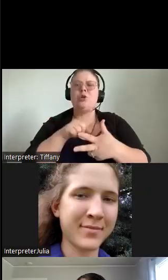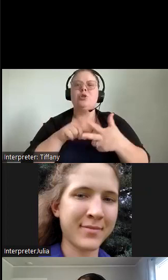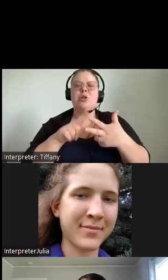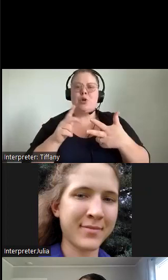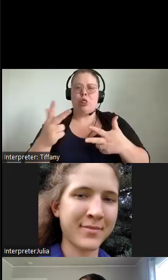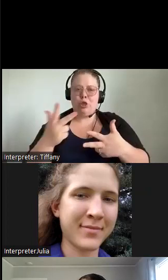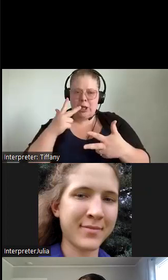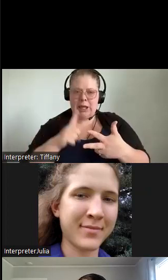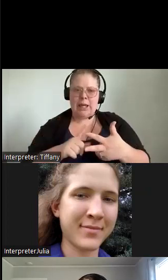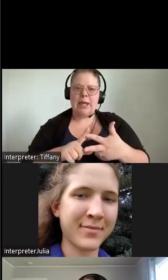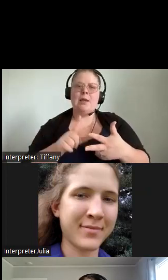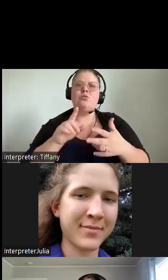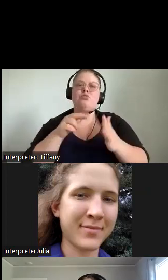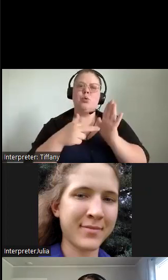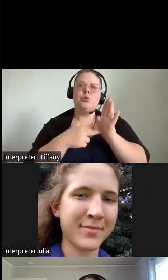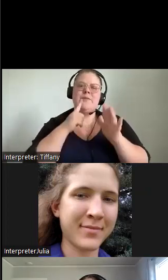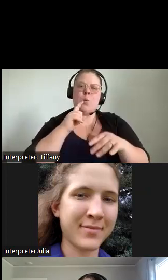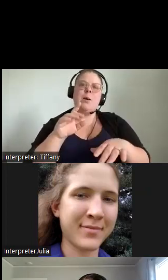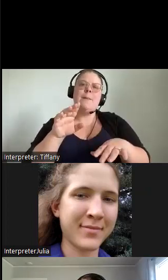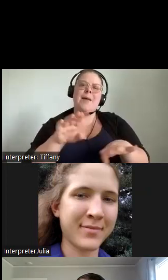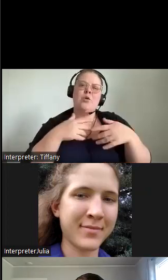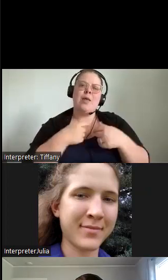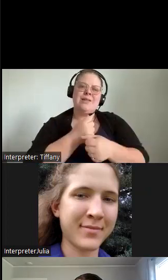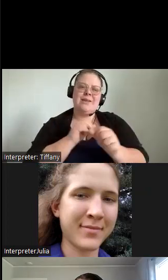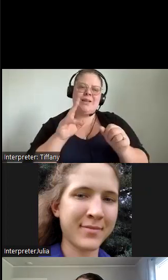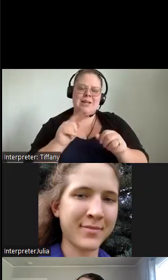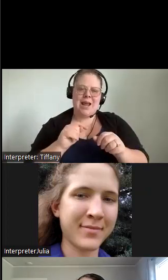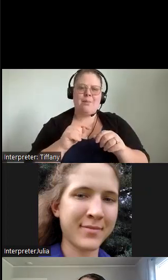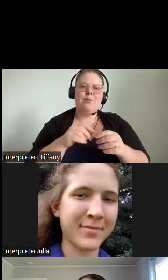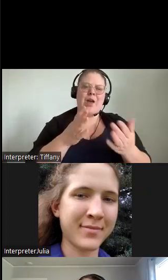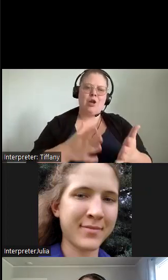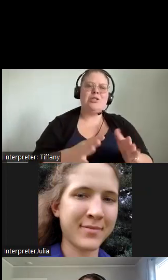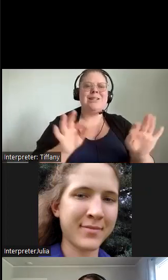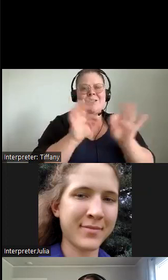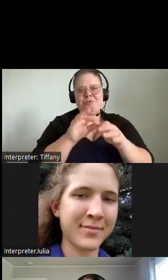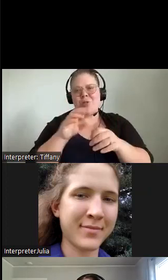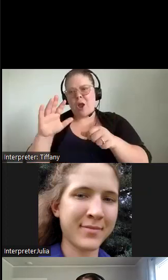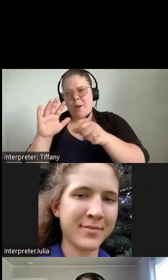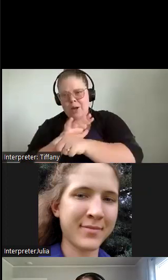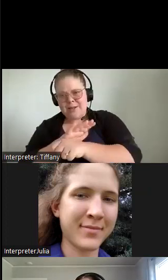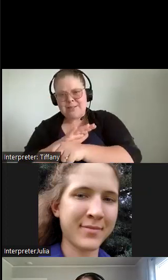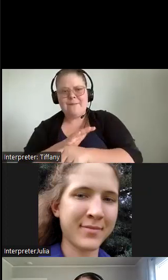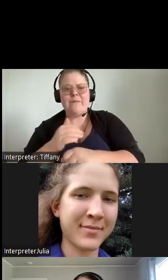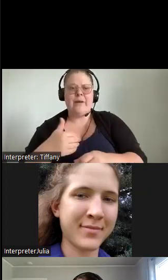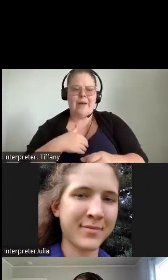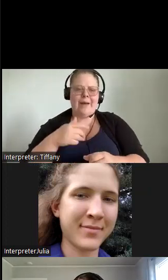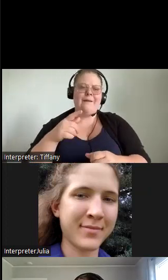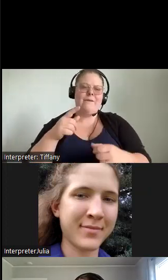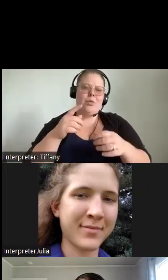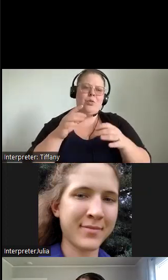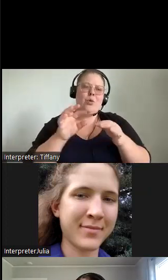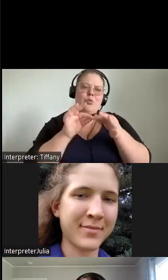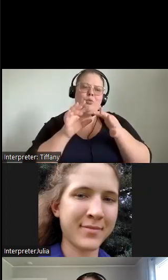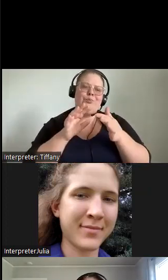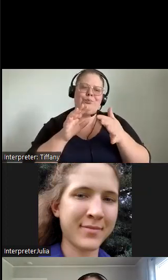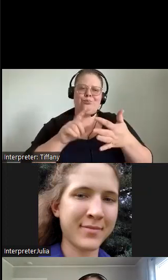which has the rules for behavioral health safety net providers, both essential and comprehensive, has the care coordination requirements that those